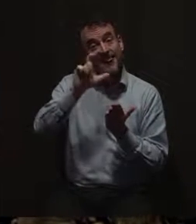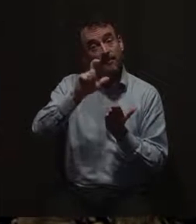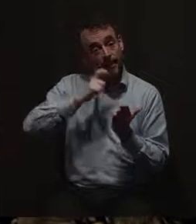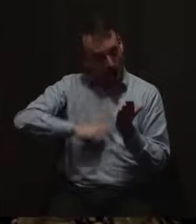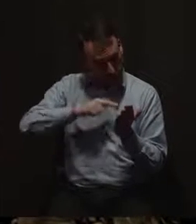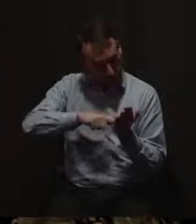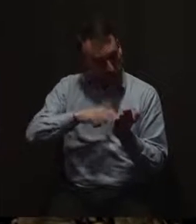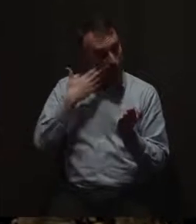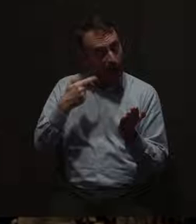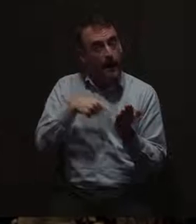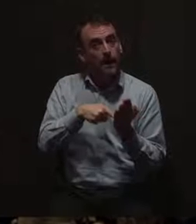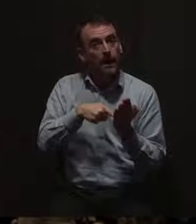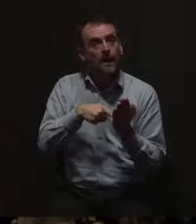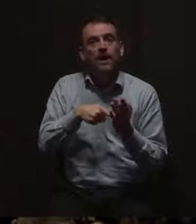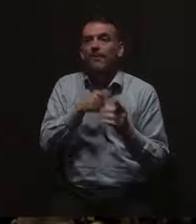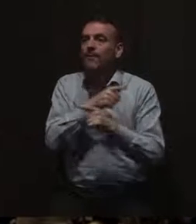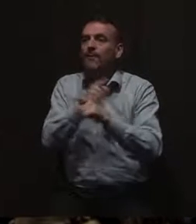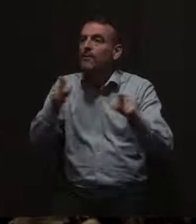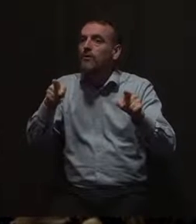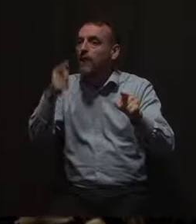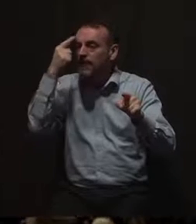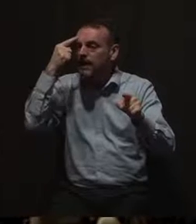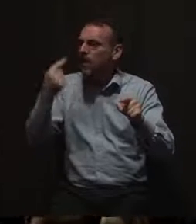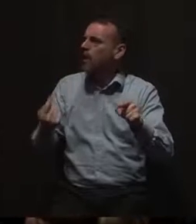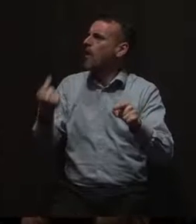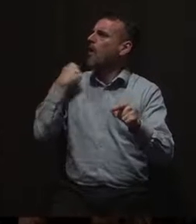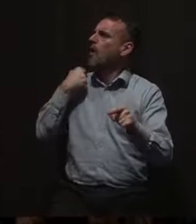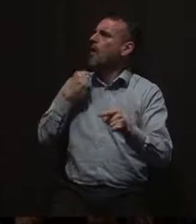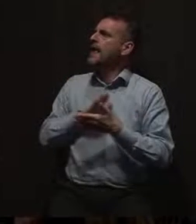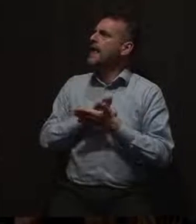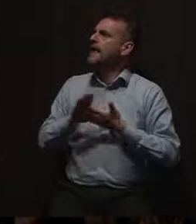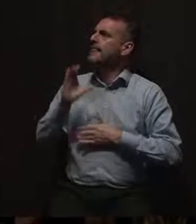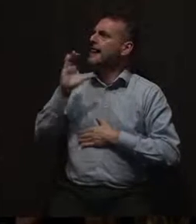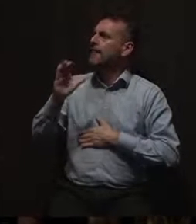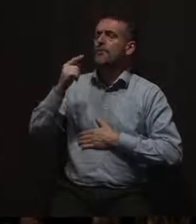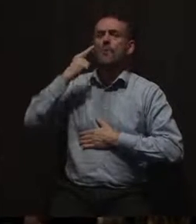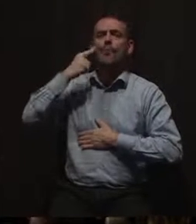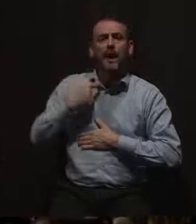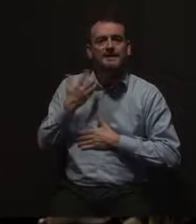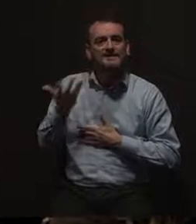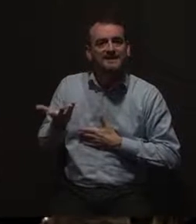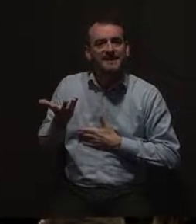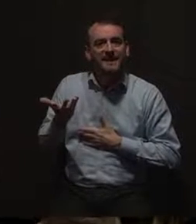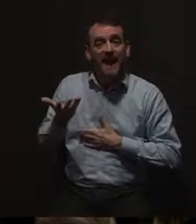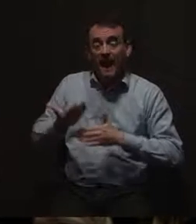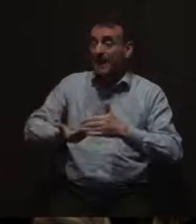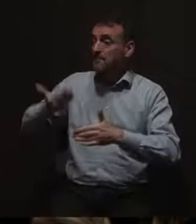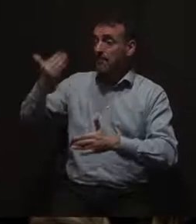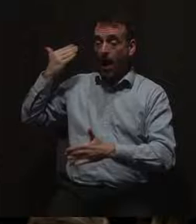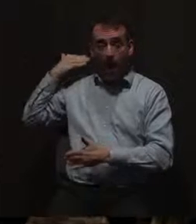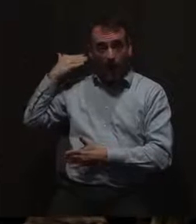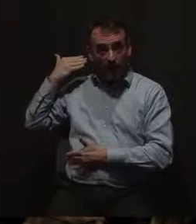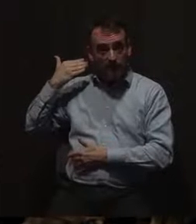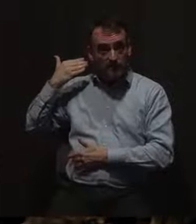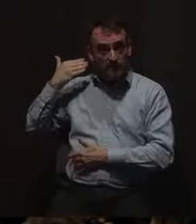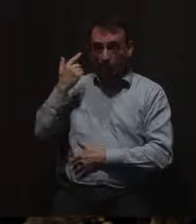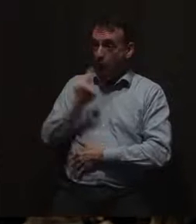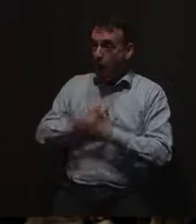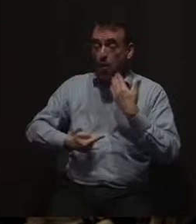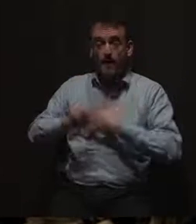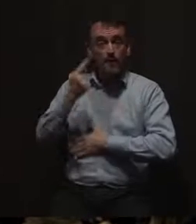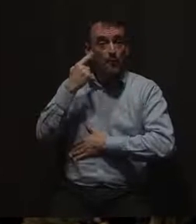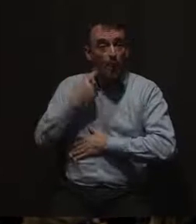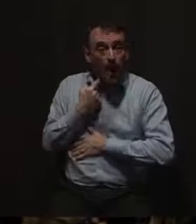country. Now we're different. But in the past, we were, which is not true. The past is just as diverse as the present. So we have to have